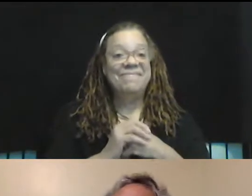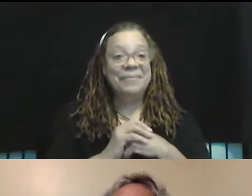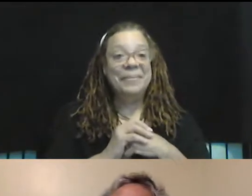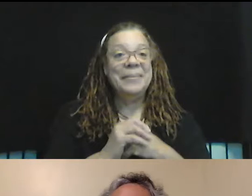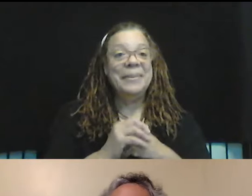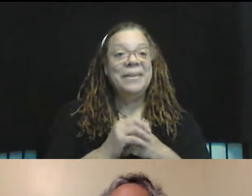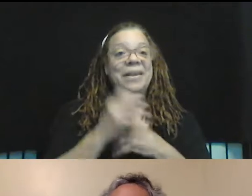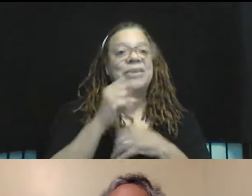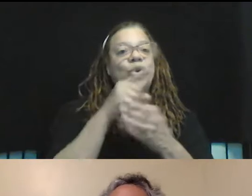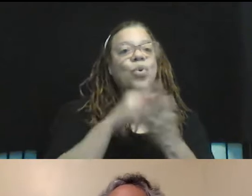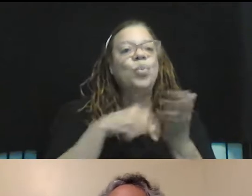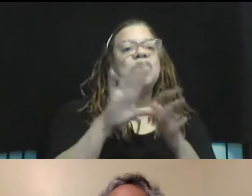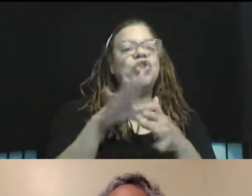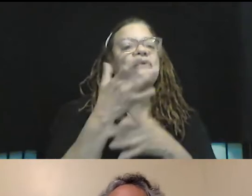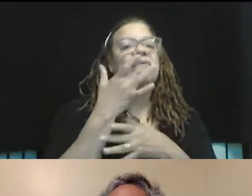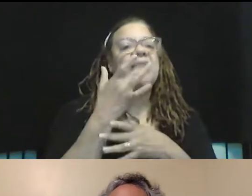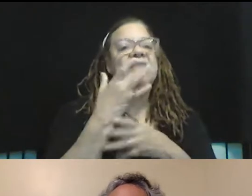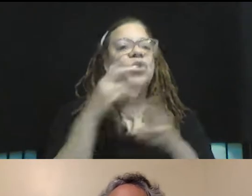So, what is your favorite way to work?